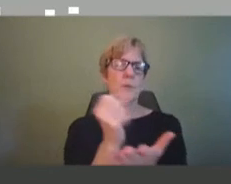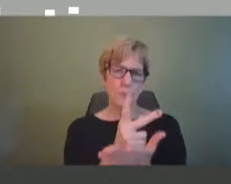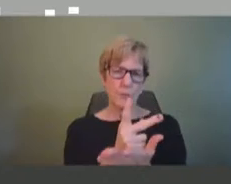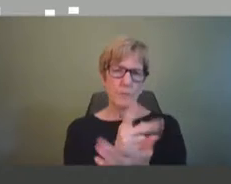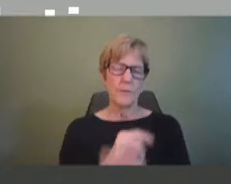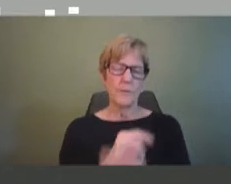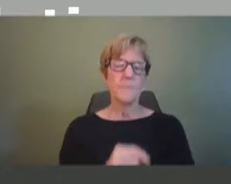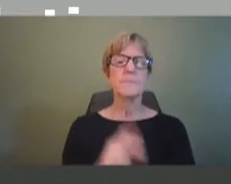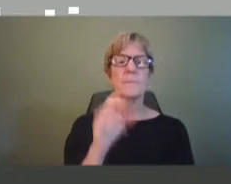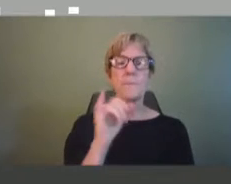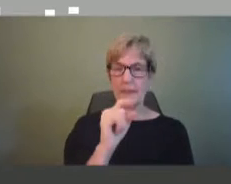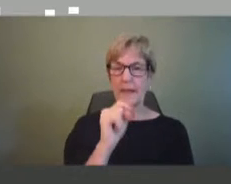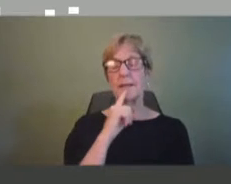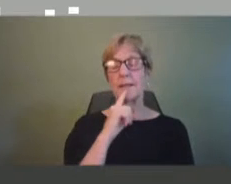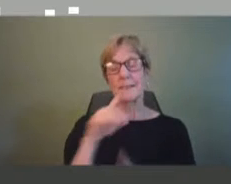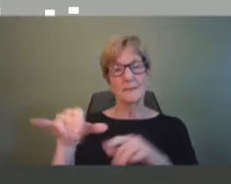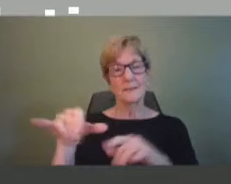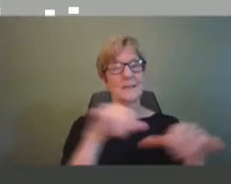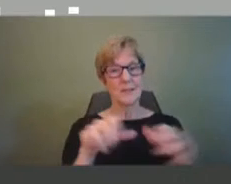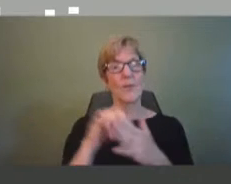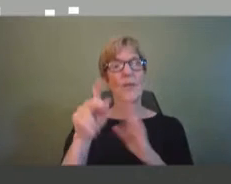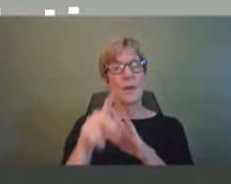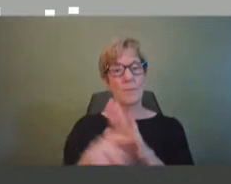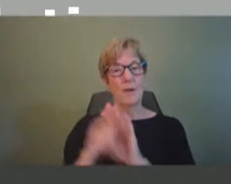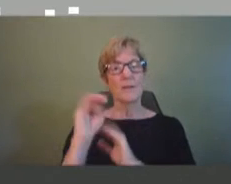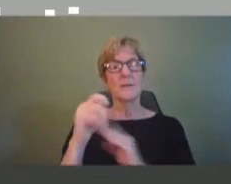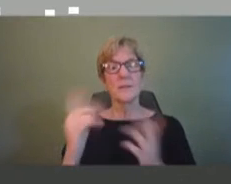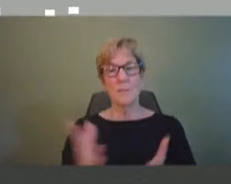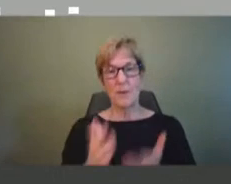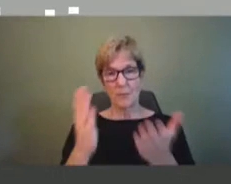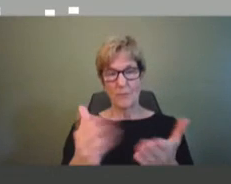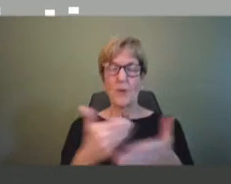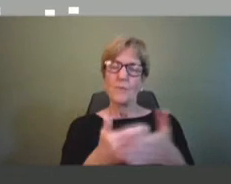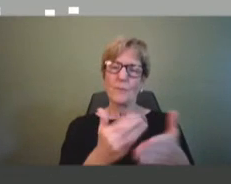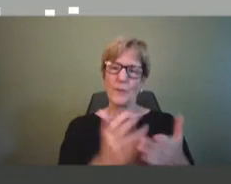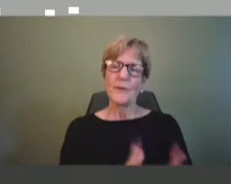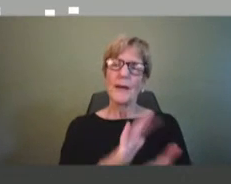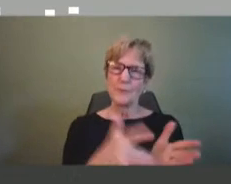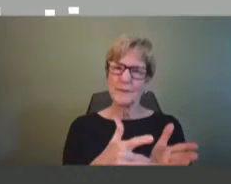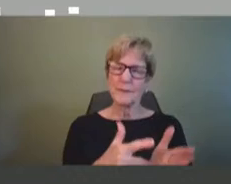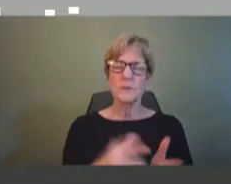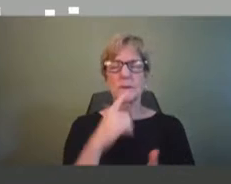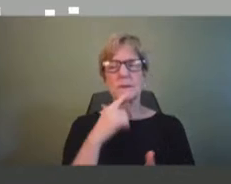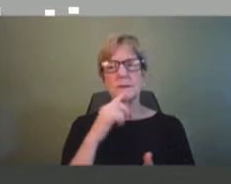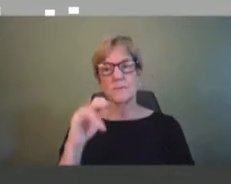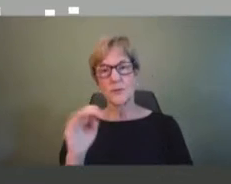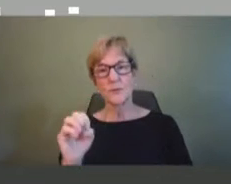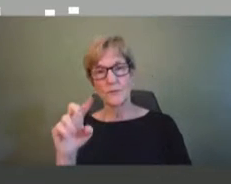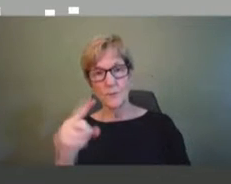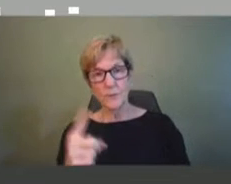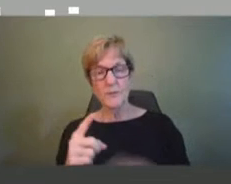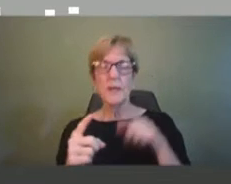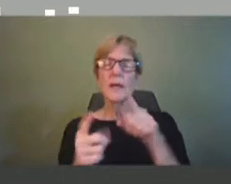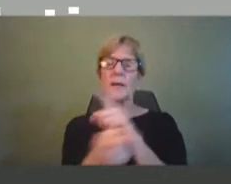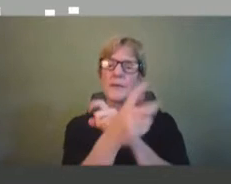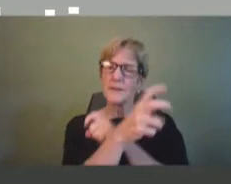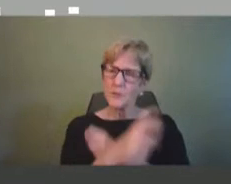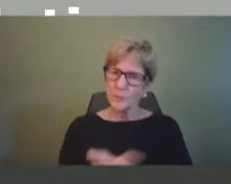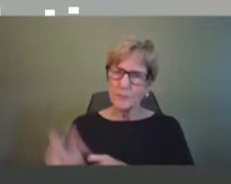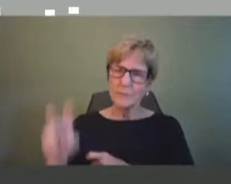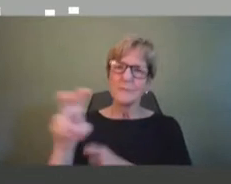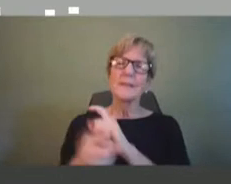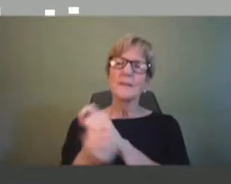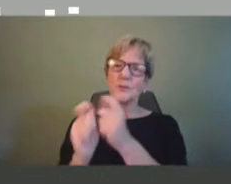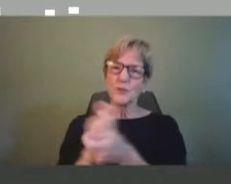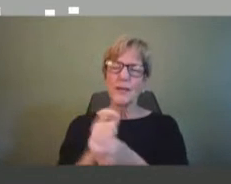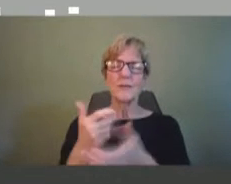is consistent with that policy M recommendation for Neighborhood Center because as I mentioned on June 1st this will change over automatically to Neighborhood Center